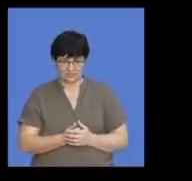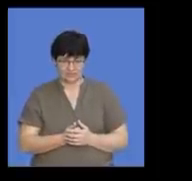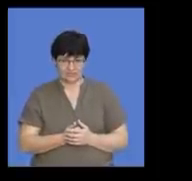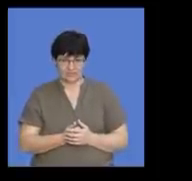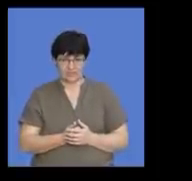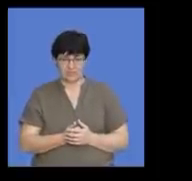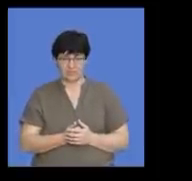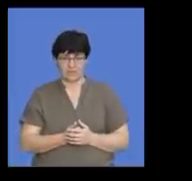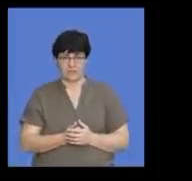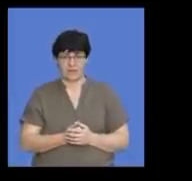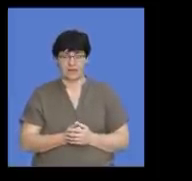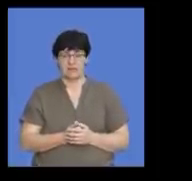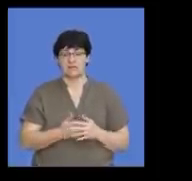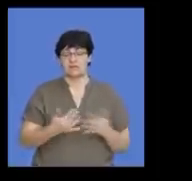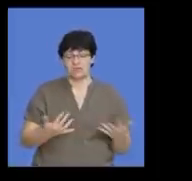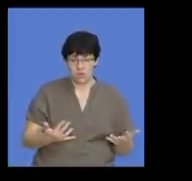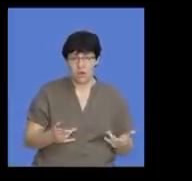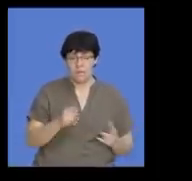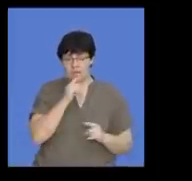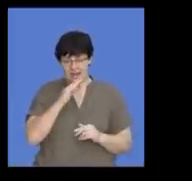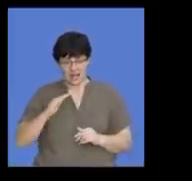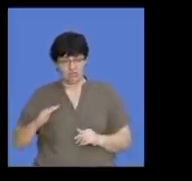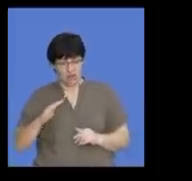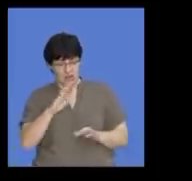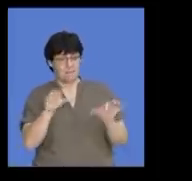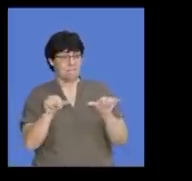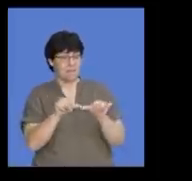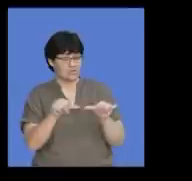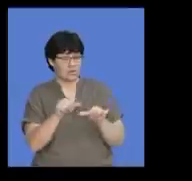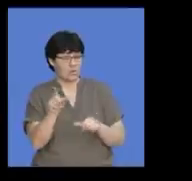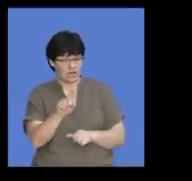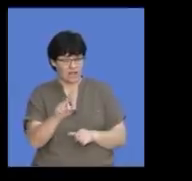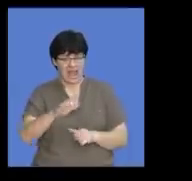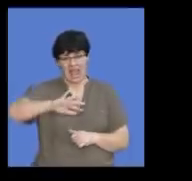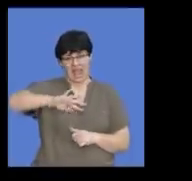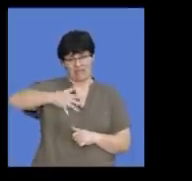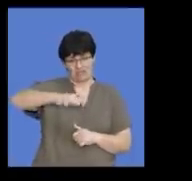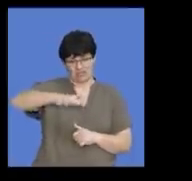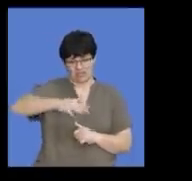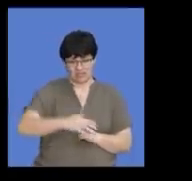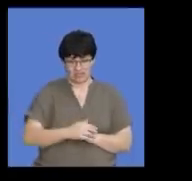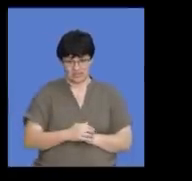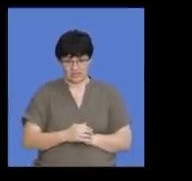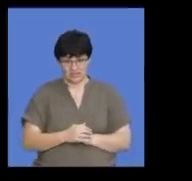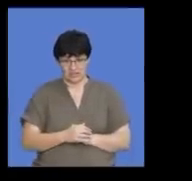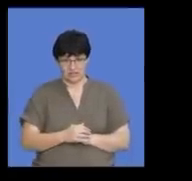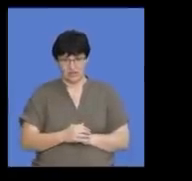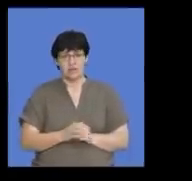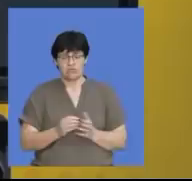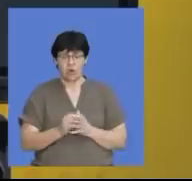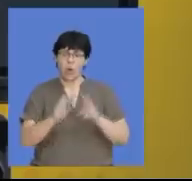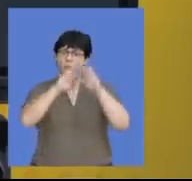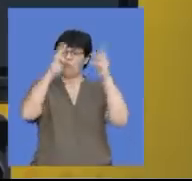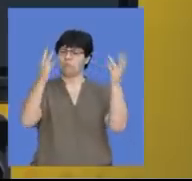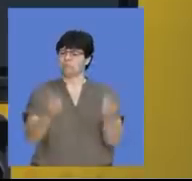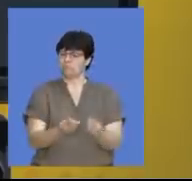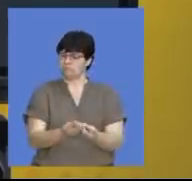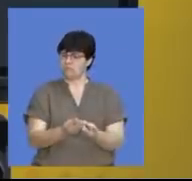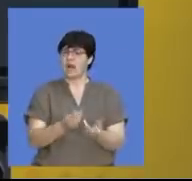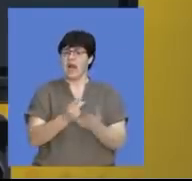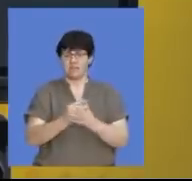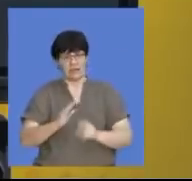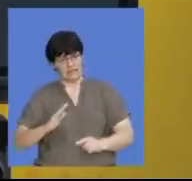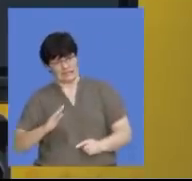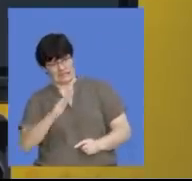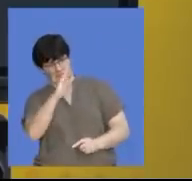is the same on the Earth. Gradient is measured as an average. So remember, on the Earth's surface, you have both